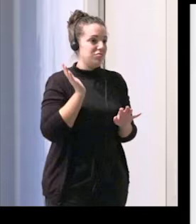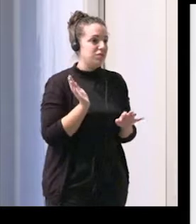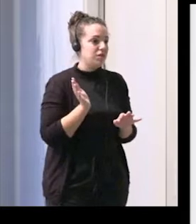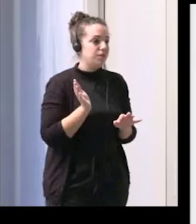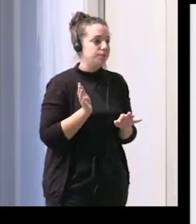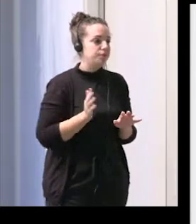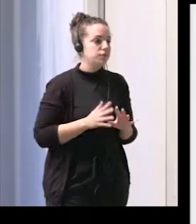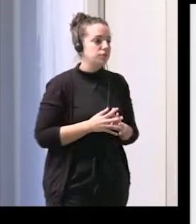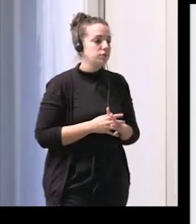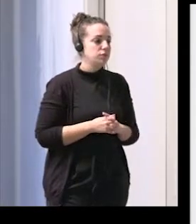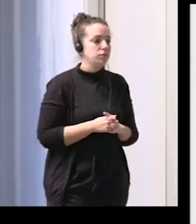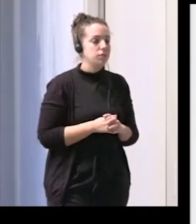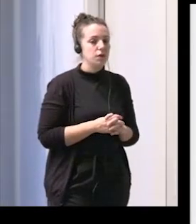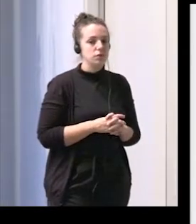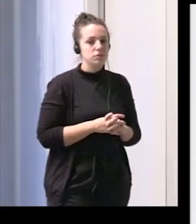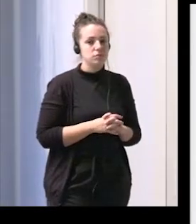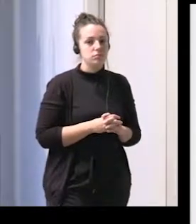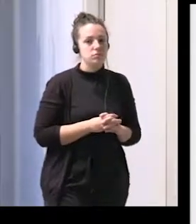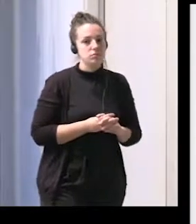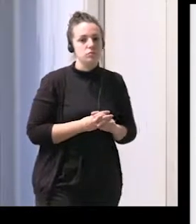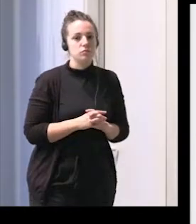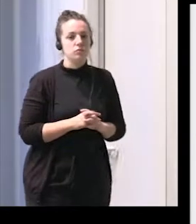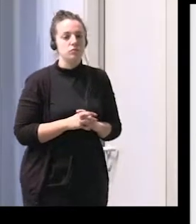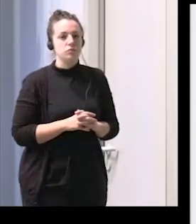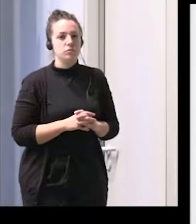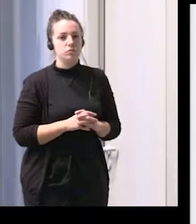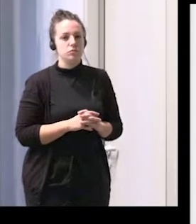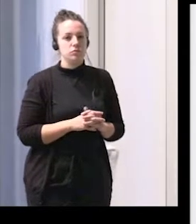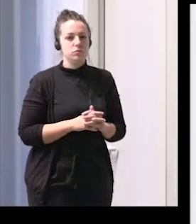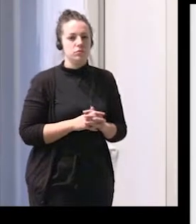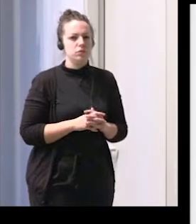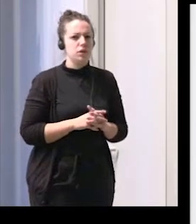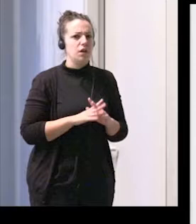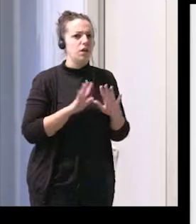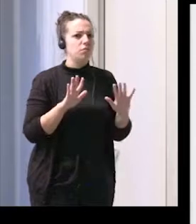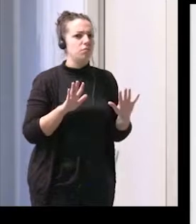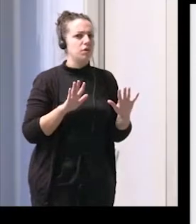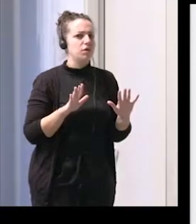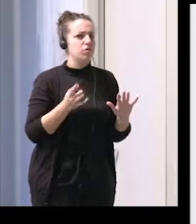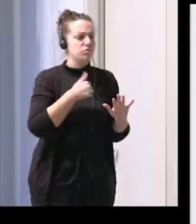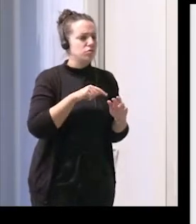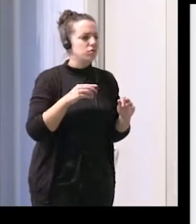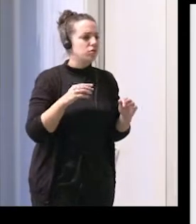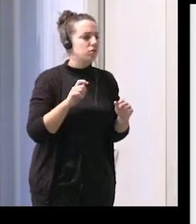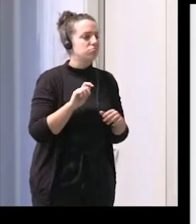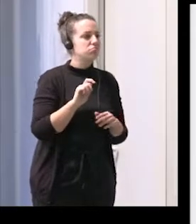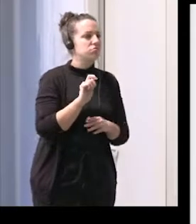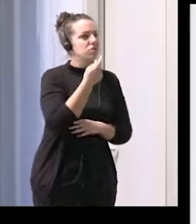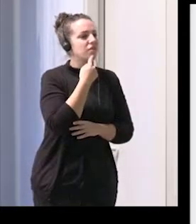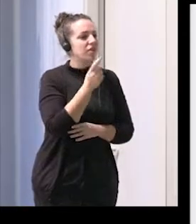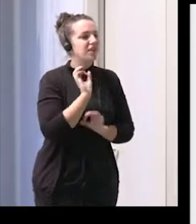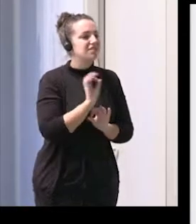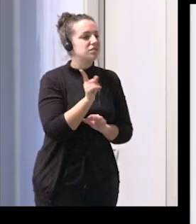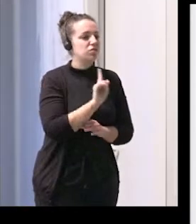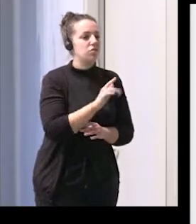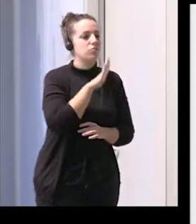in integrating between the 2 ears because of the following. We program hearing aids and